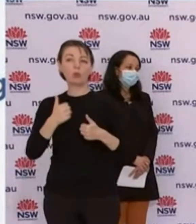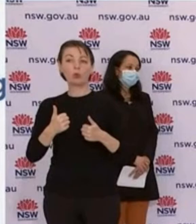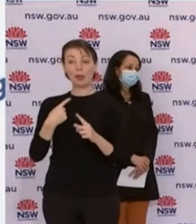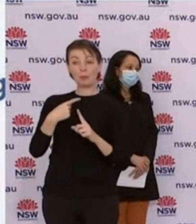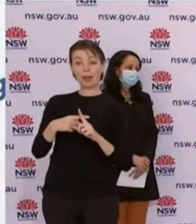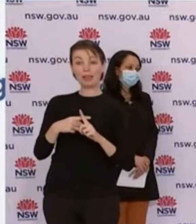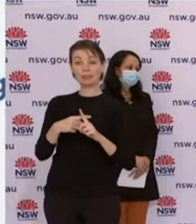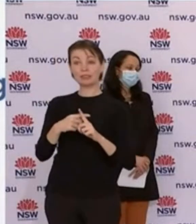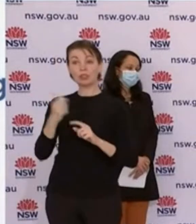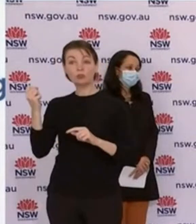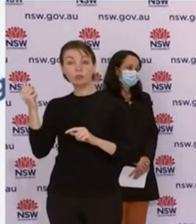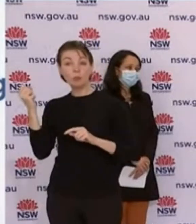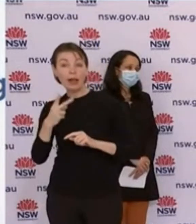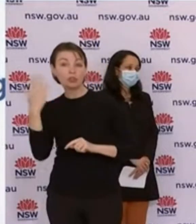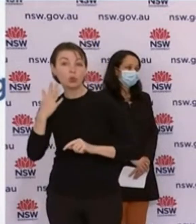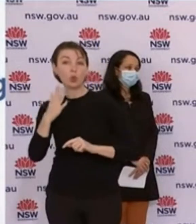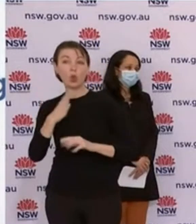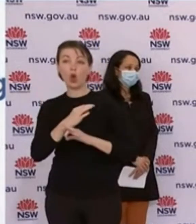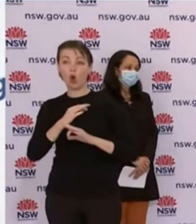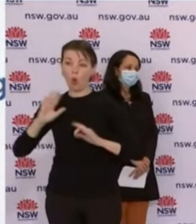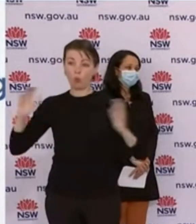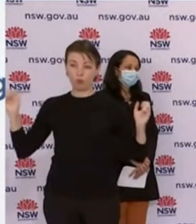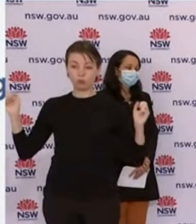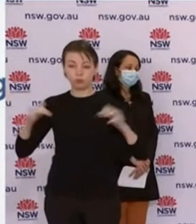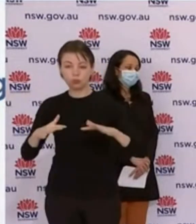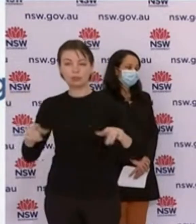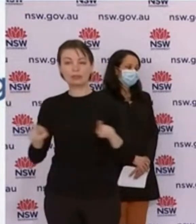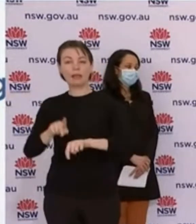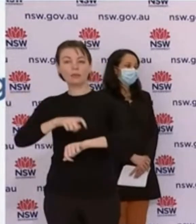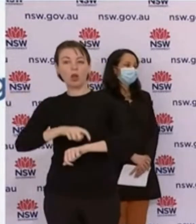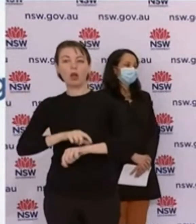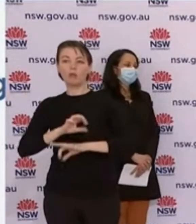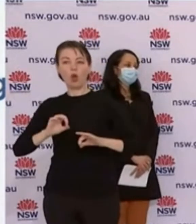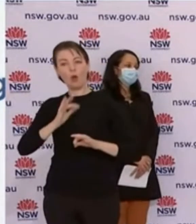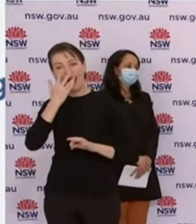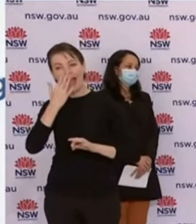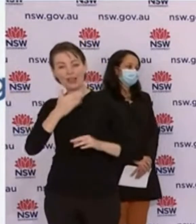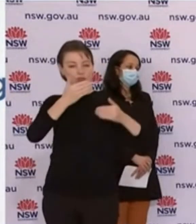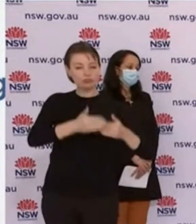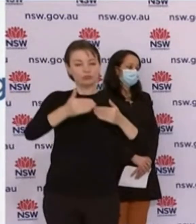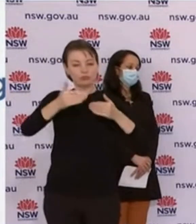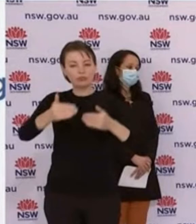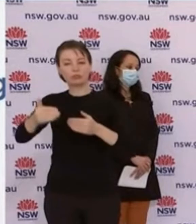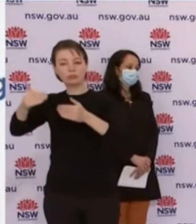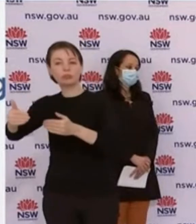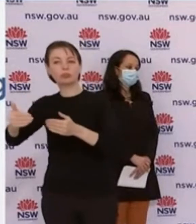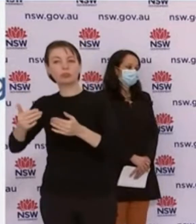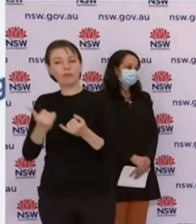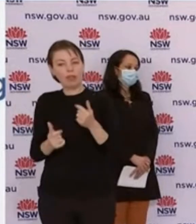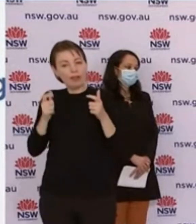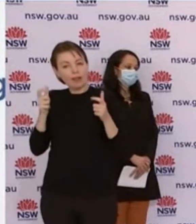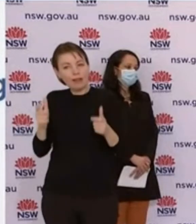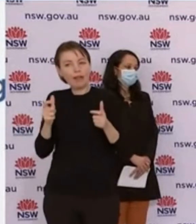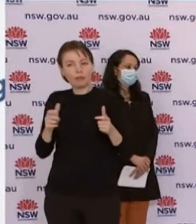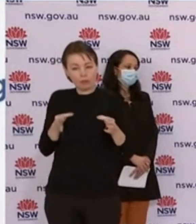have huge campuses with children there at one time all the time. So it is a very planned way moving forward, and I'm just hopeful